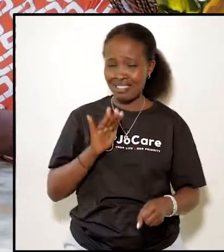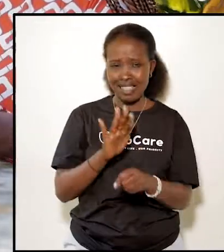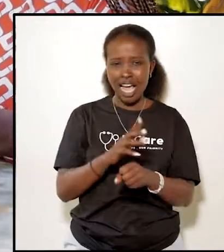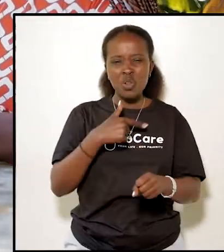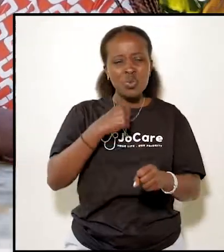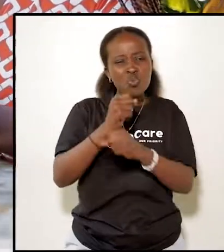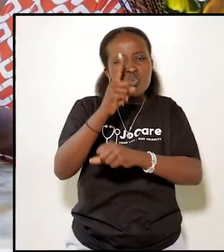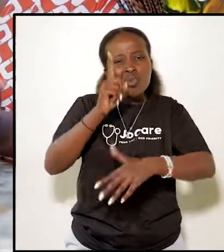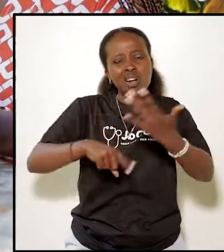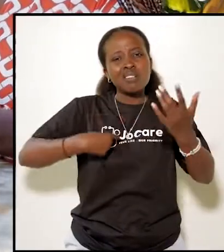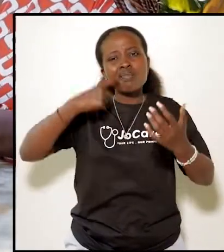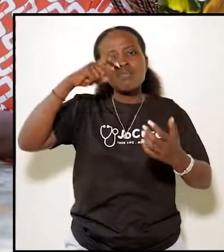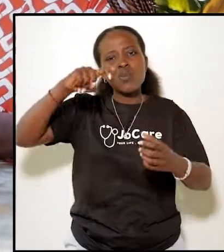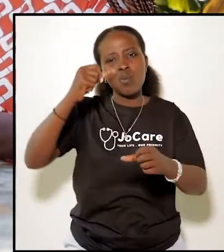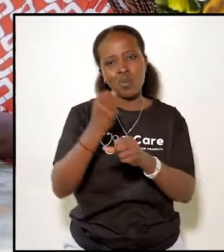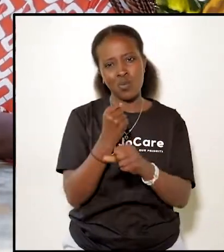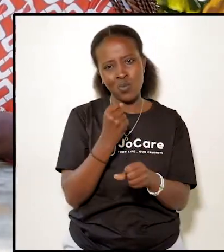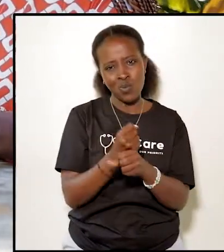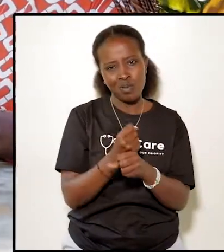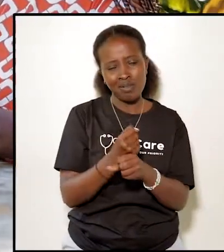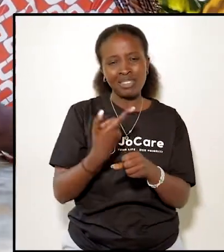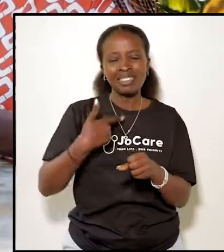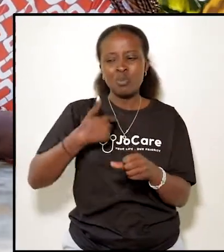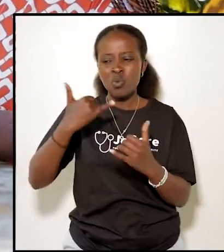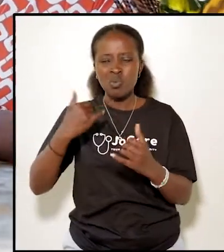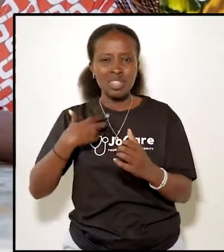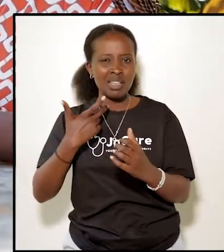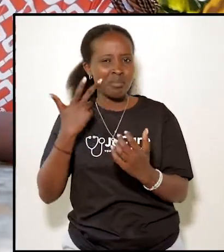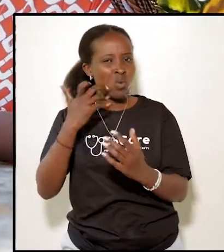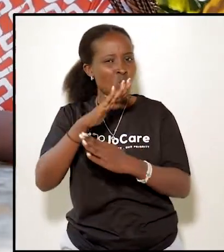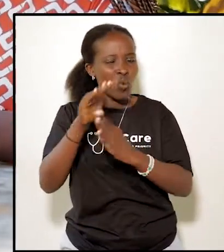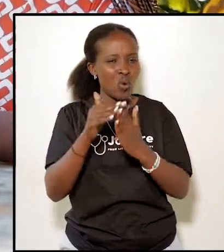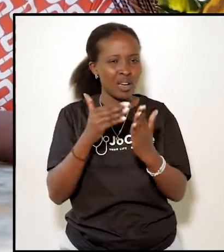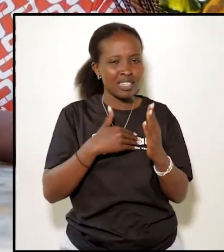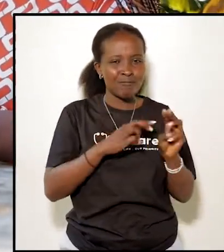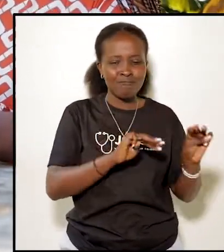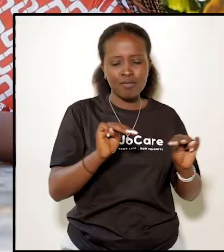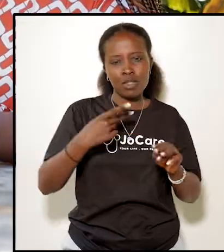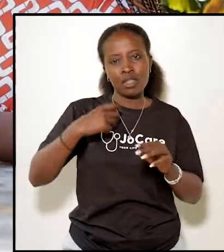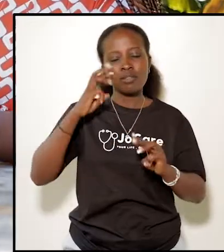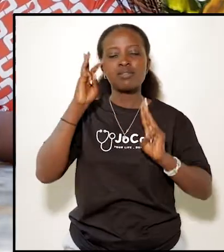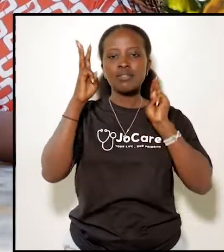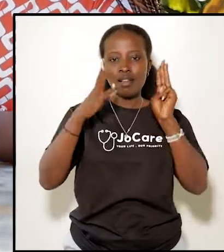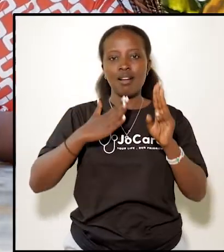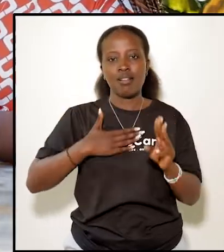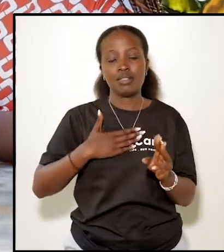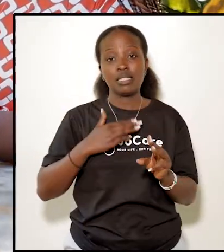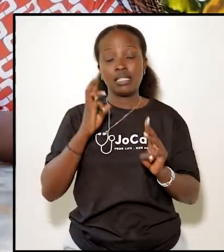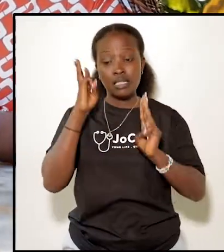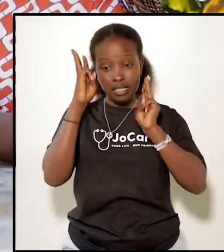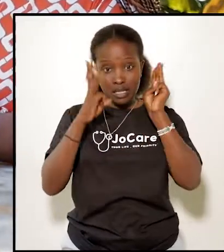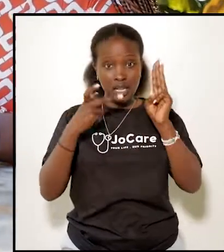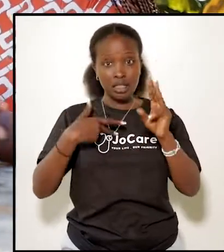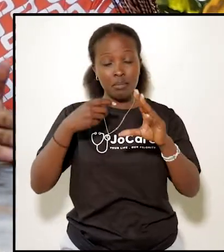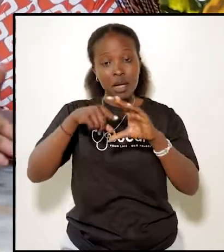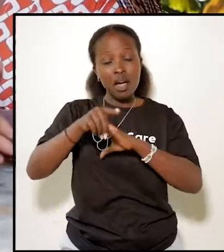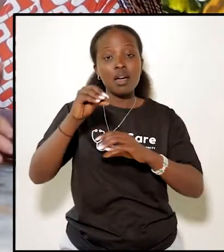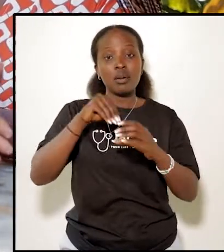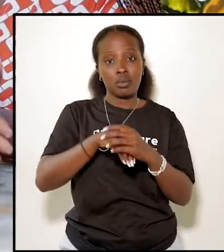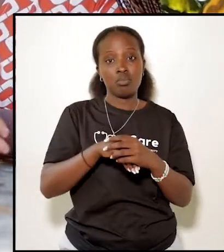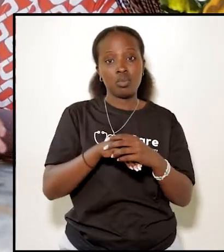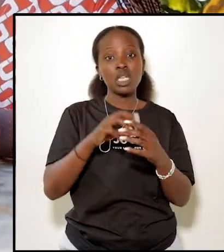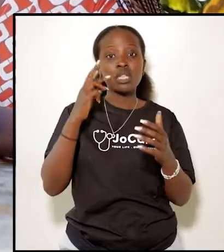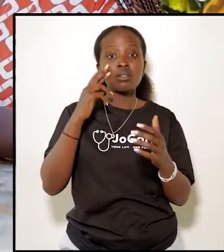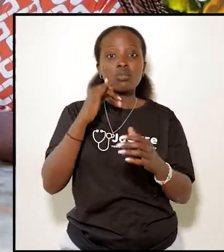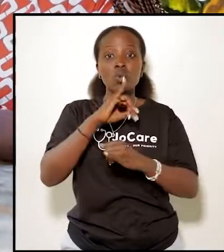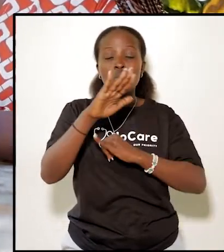What should I do? What do I always do to make myself relieve this stress? Yes. So stress is something that is